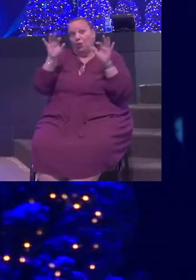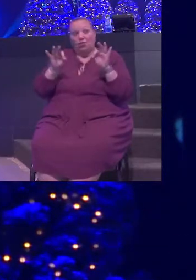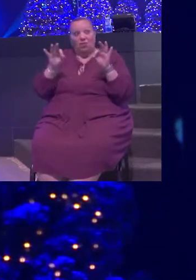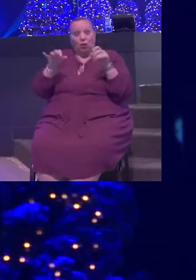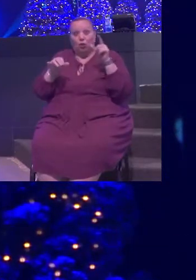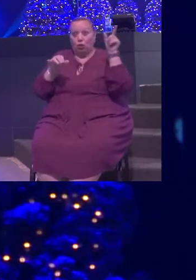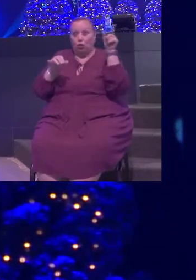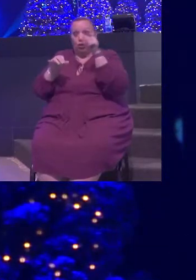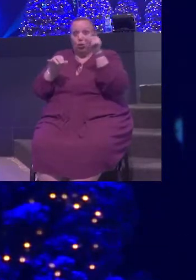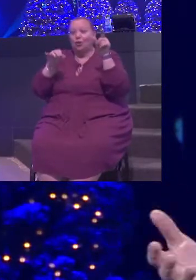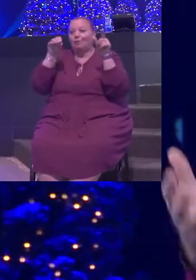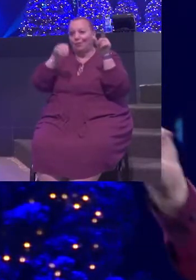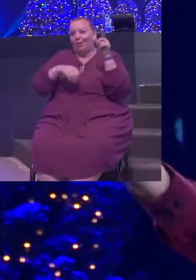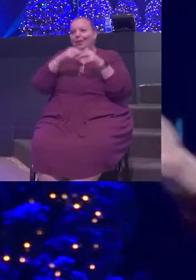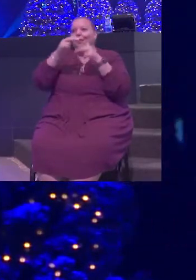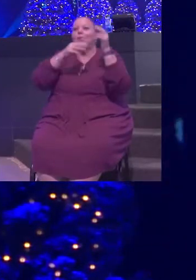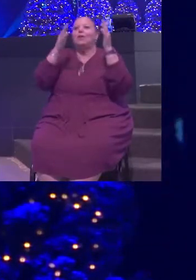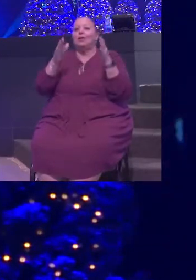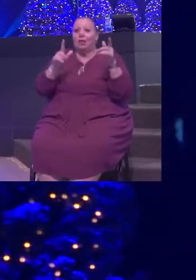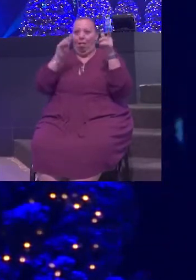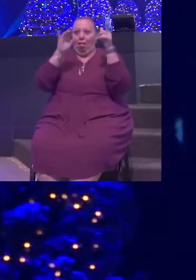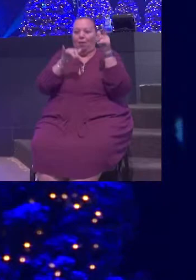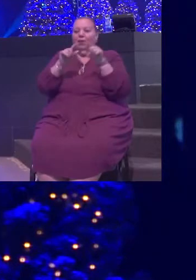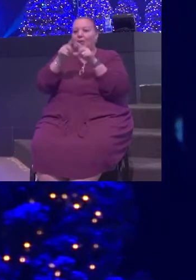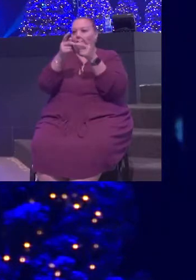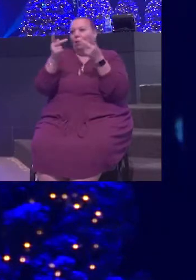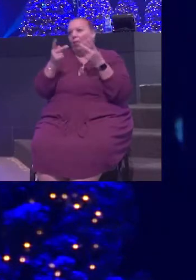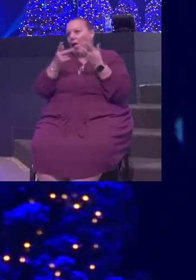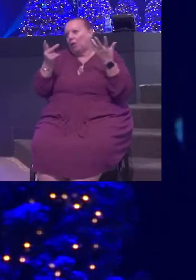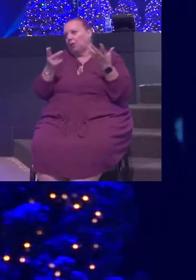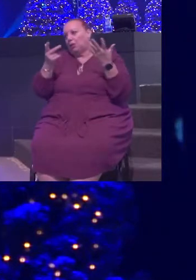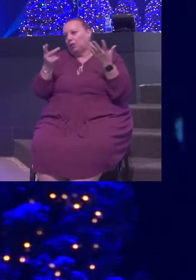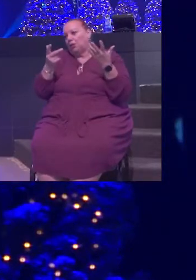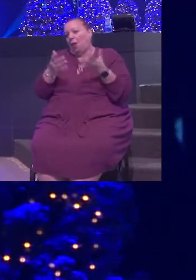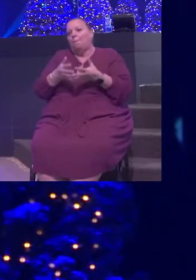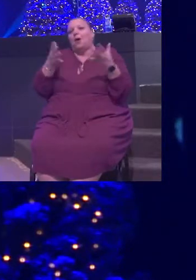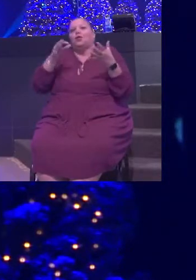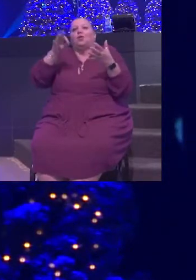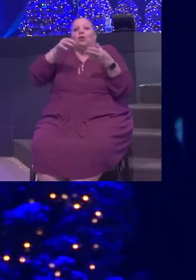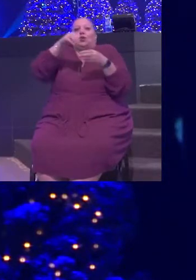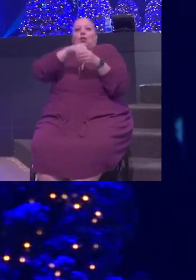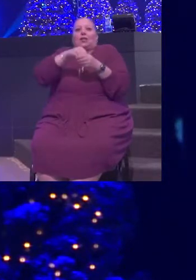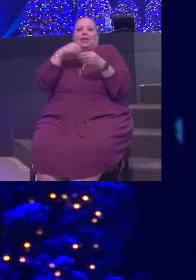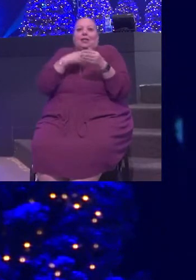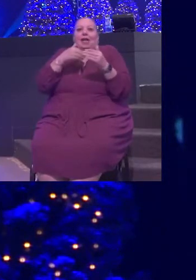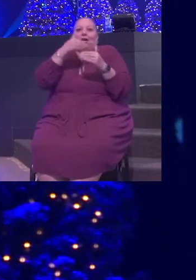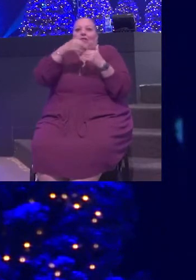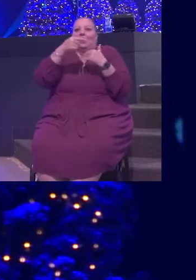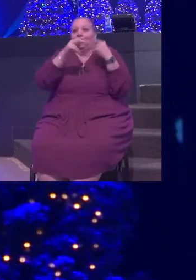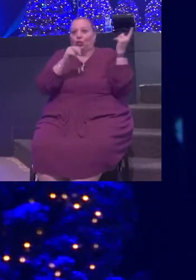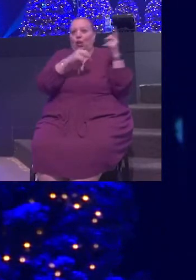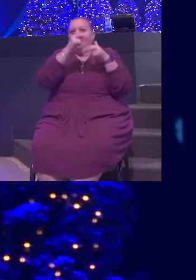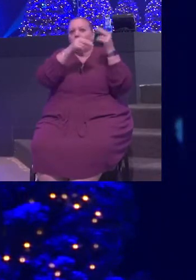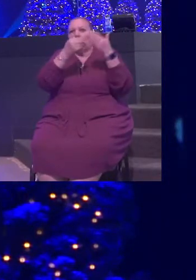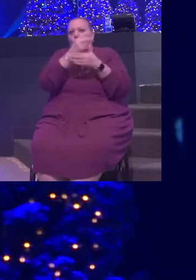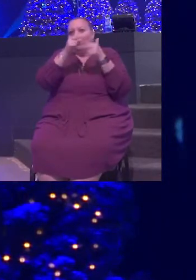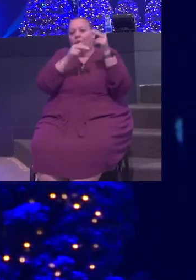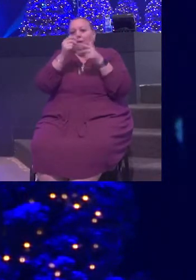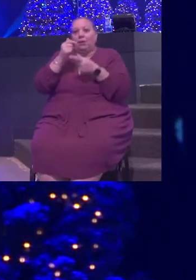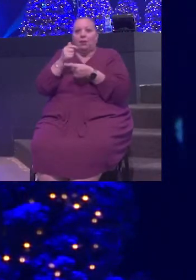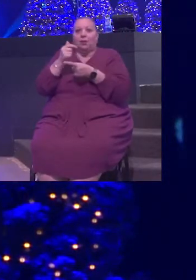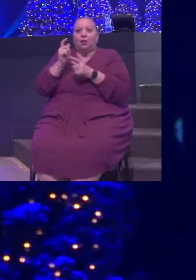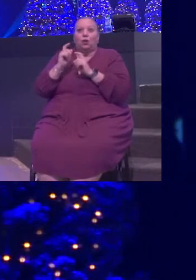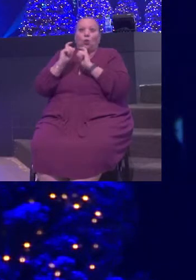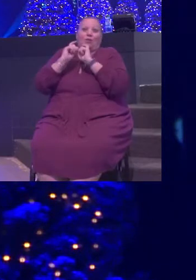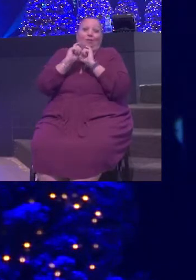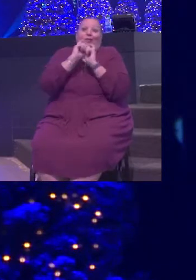furniture that is in this building, in the lobbies in different places, and much of the furniture in our next gen building, the new building, was